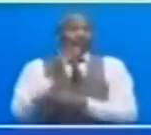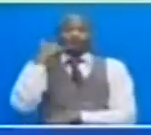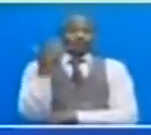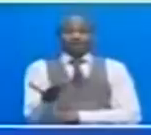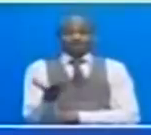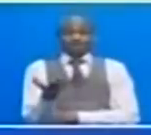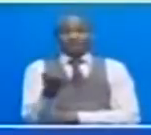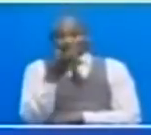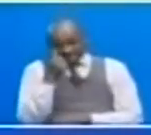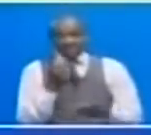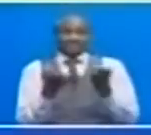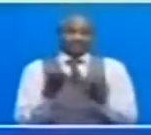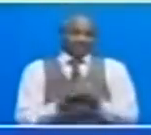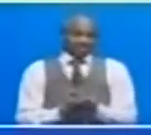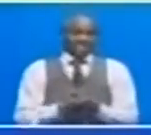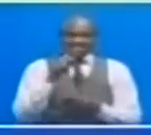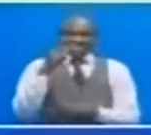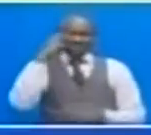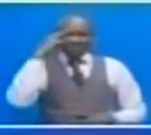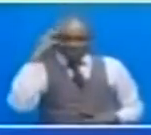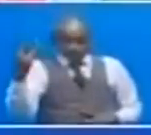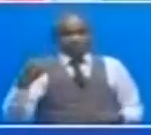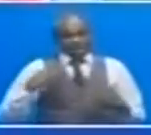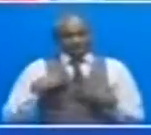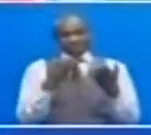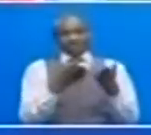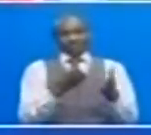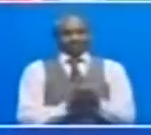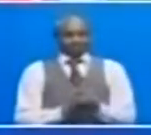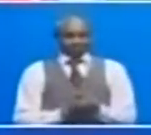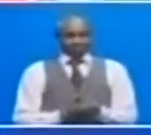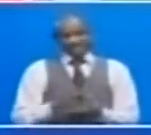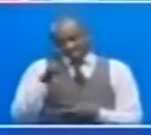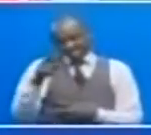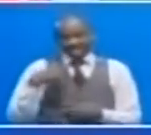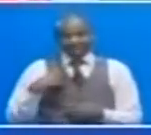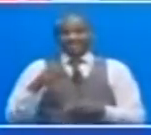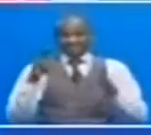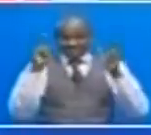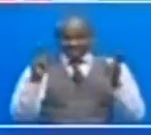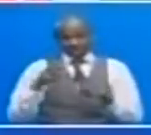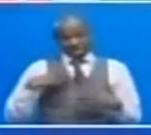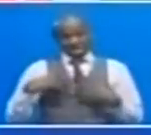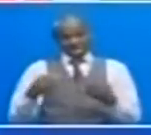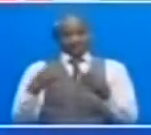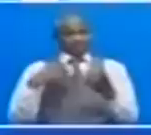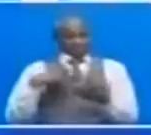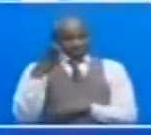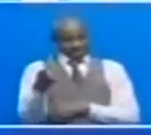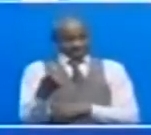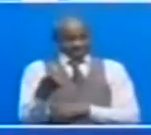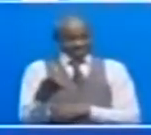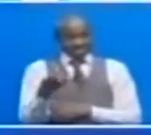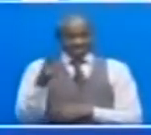phone, even better so. And that's the vision behind Hello Doctor. SemaDoc is offered by international mHealth service provider Hello